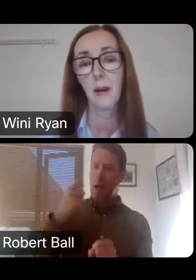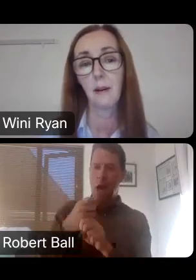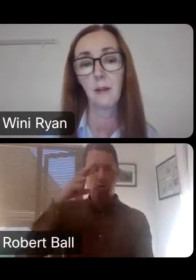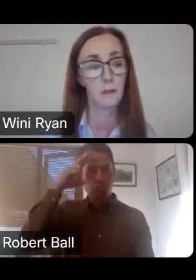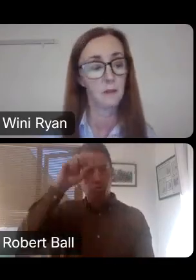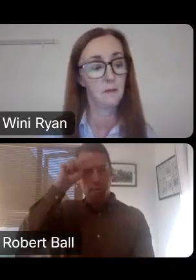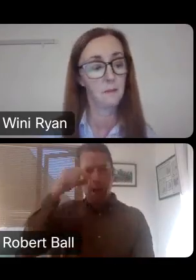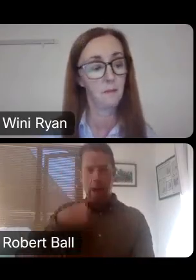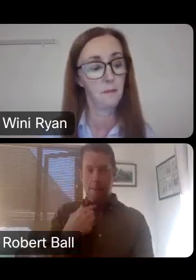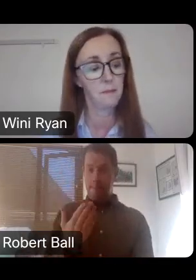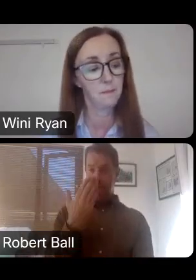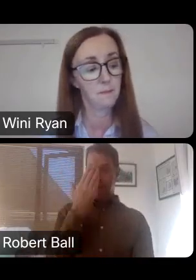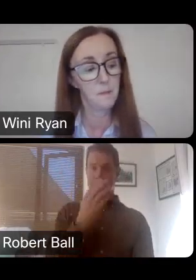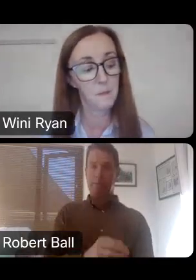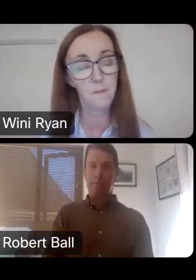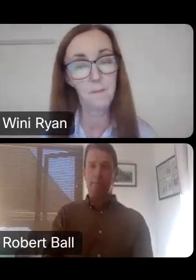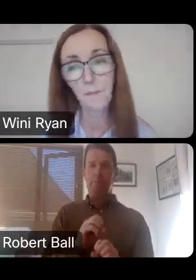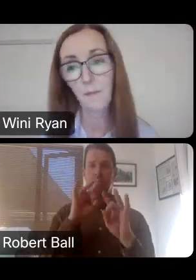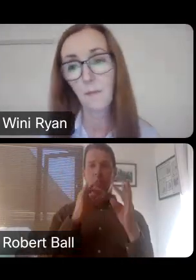I'm embarrassed.